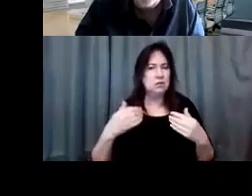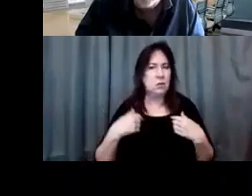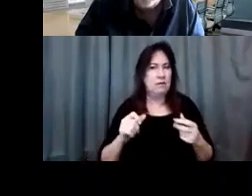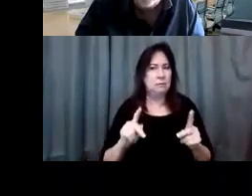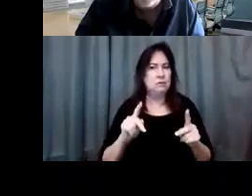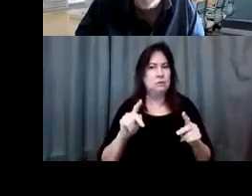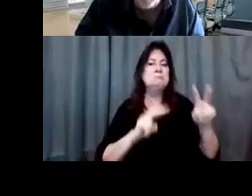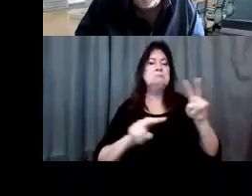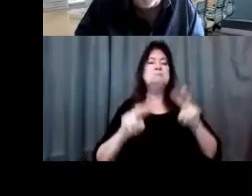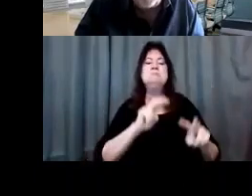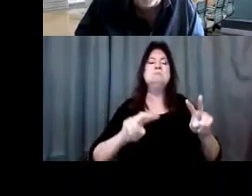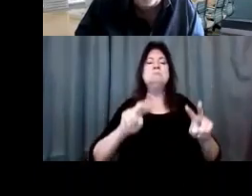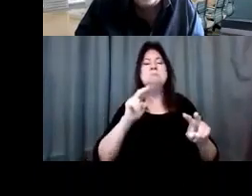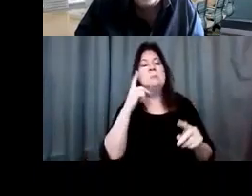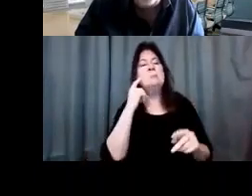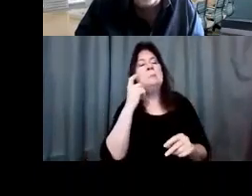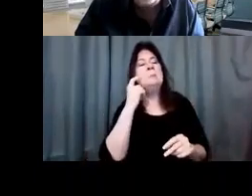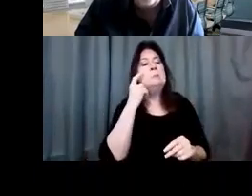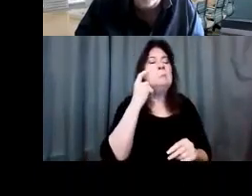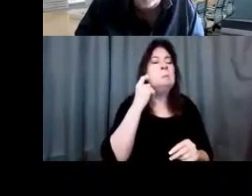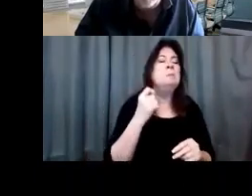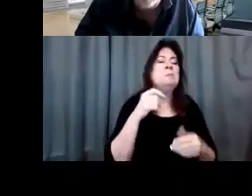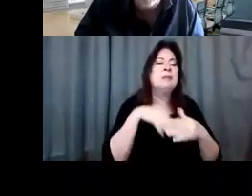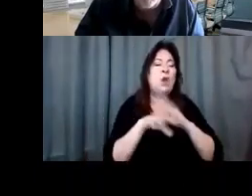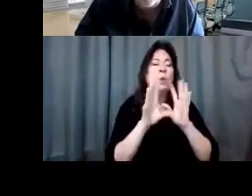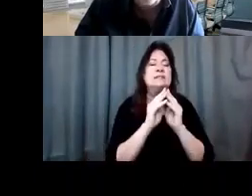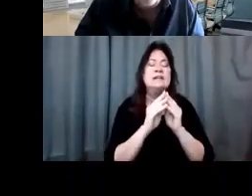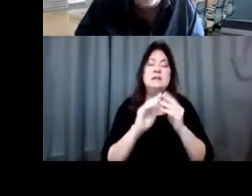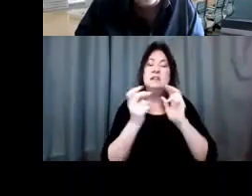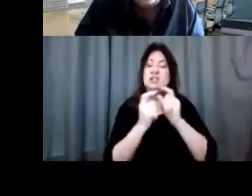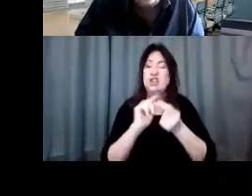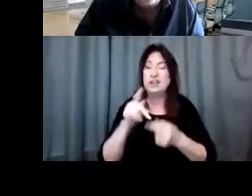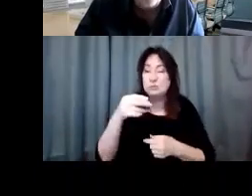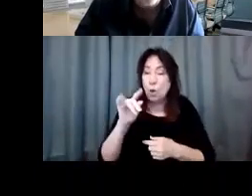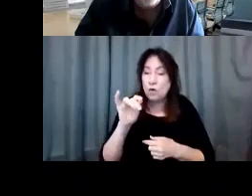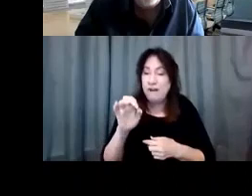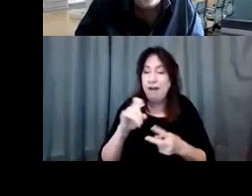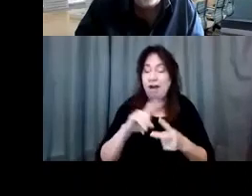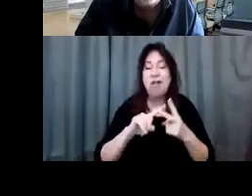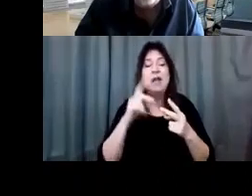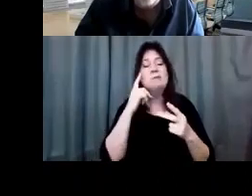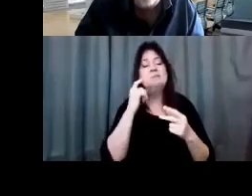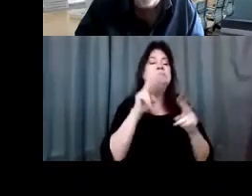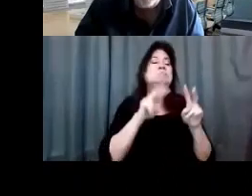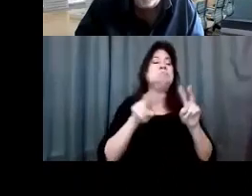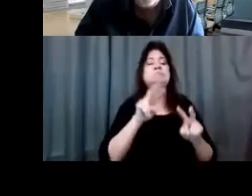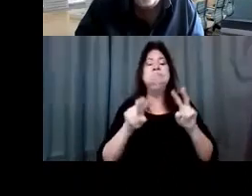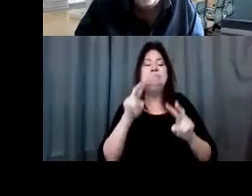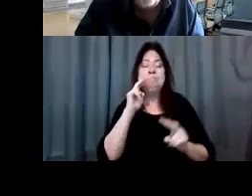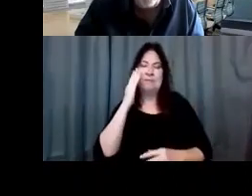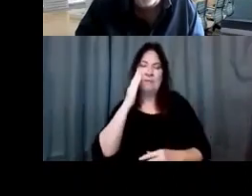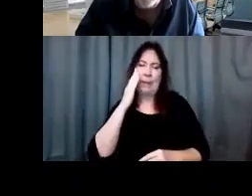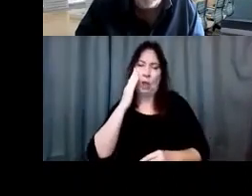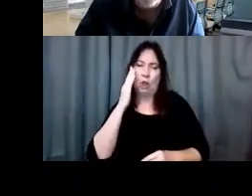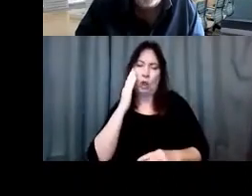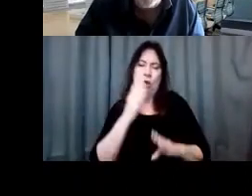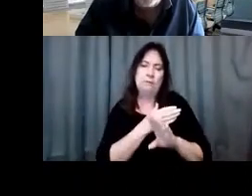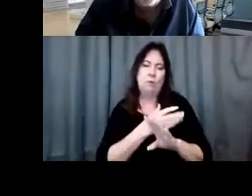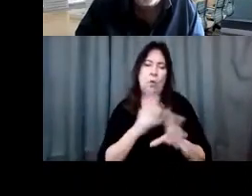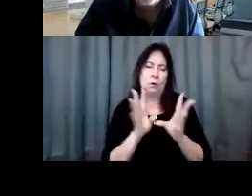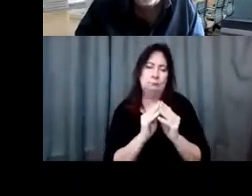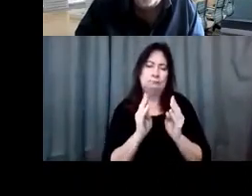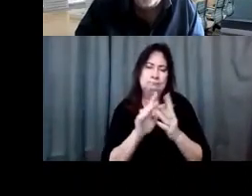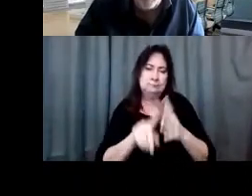go into the system and modify your profile and look around the system and be familiar with it when the meeting